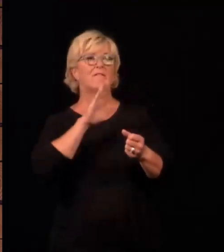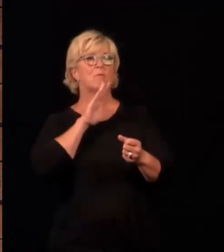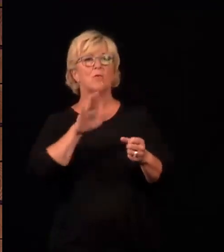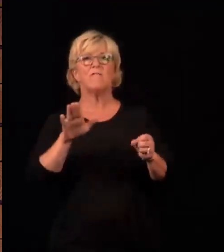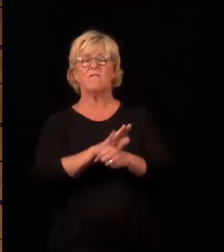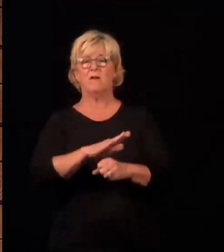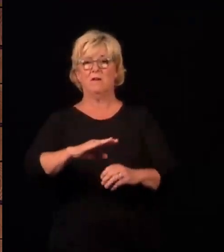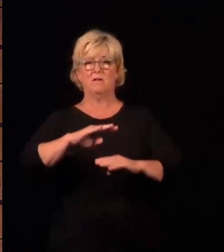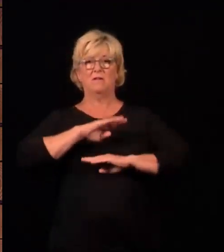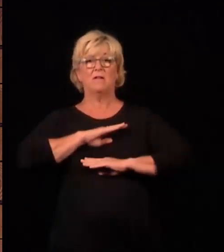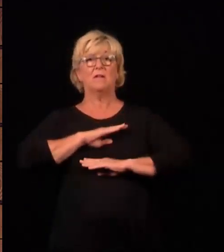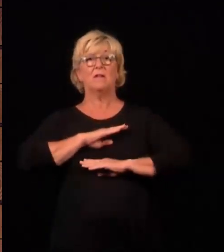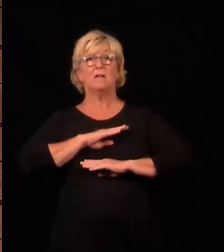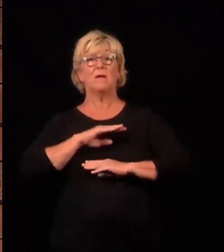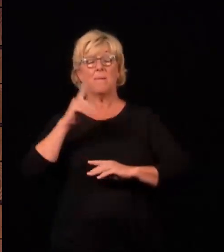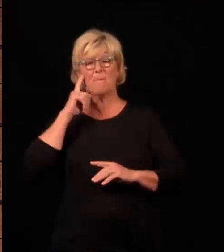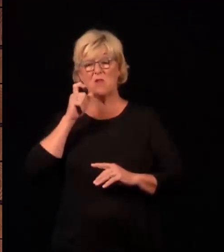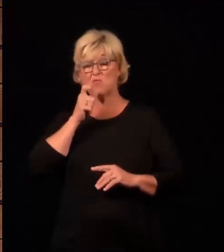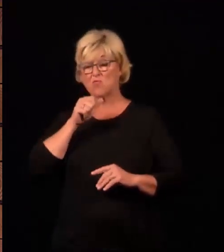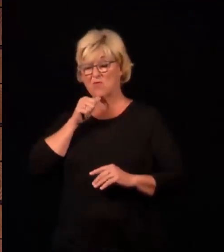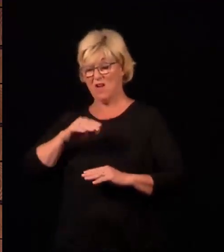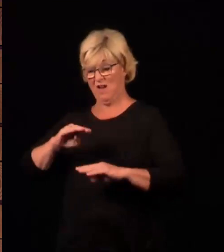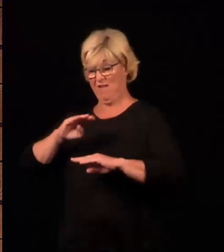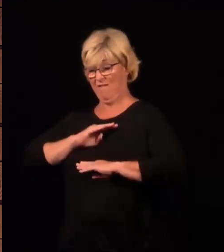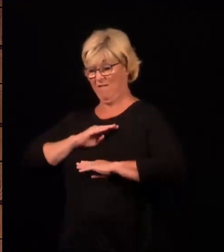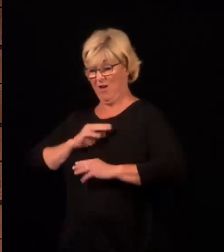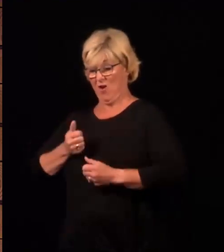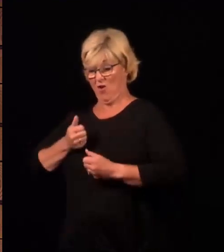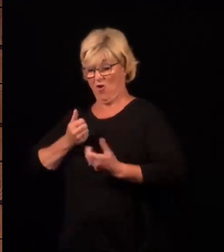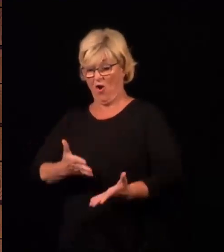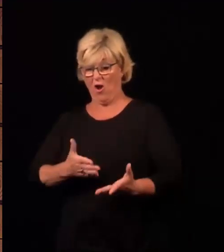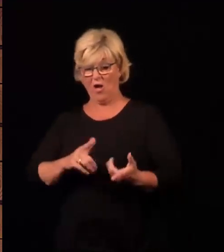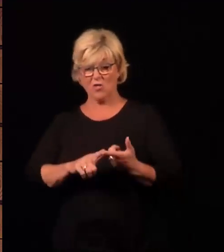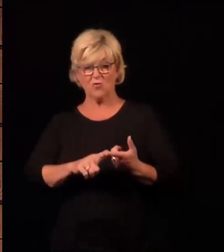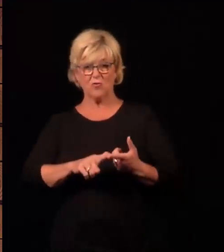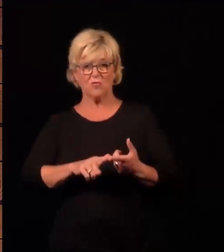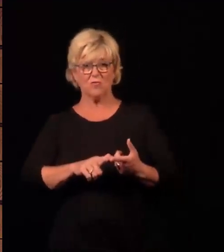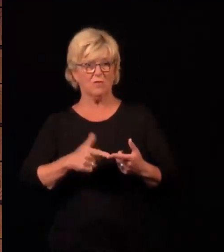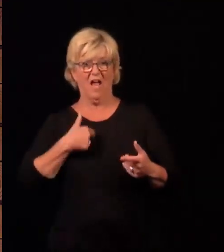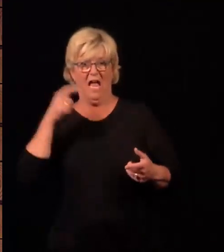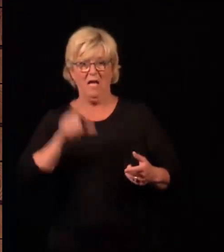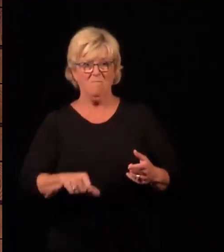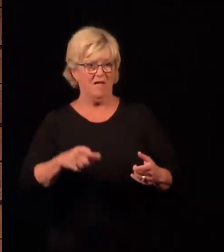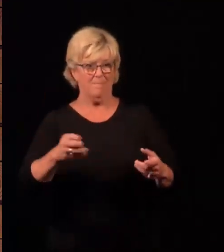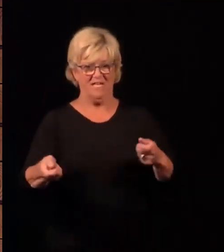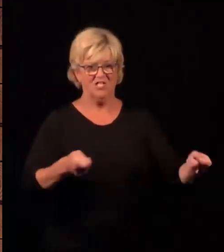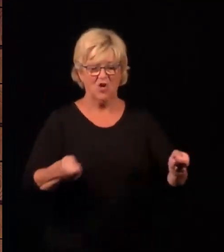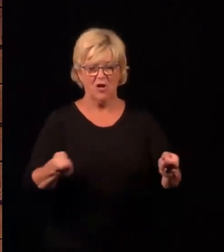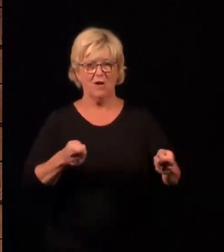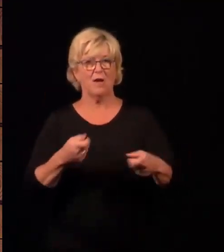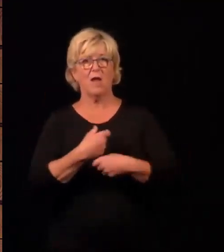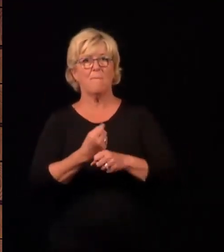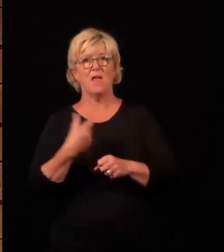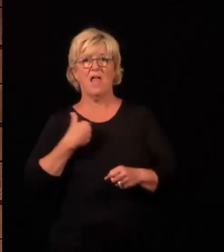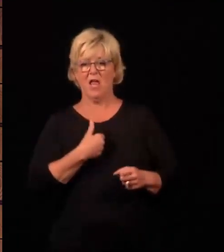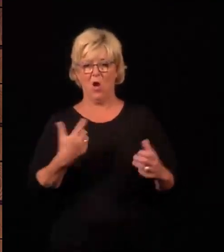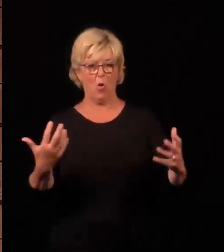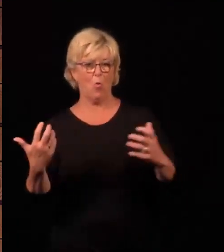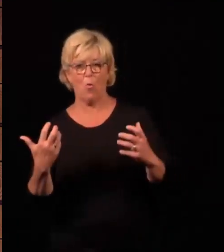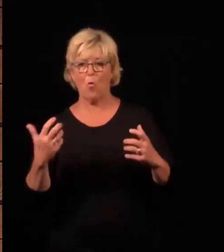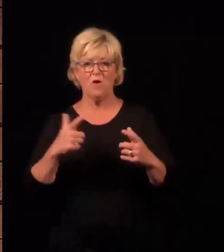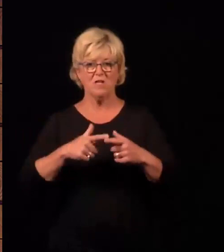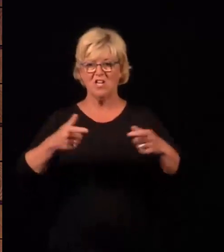content. Because discontent causes us to want to be in charge. Discontentment makes us want